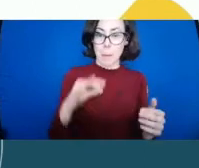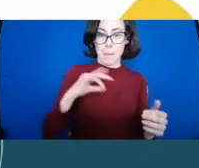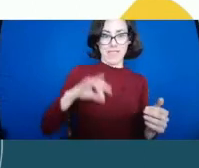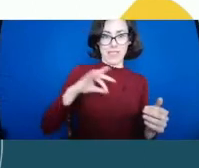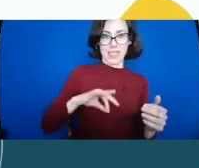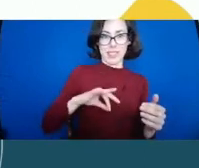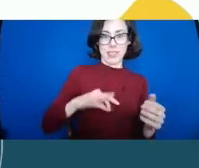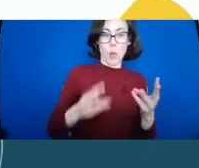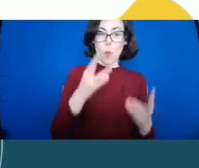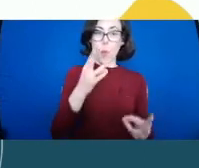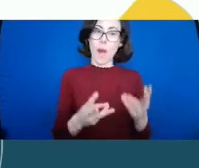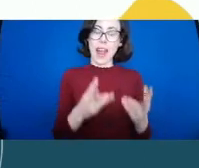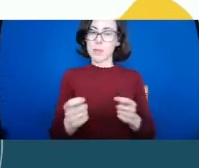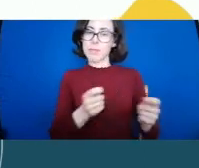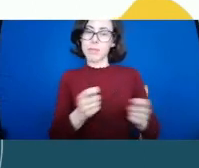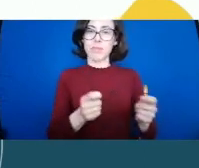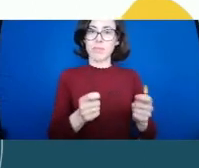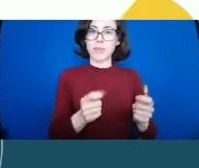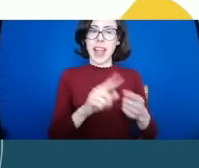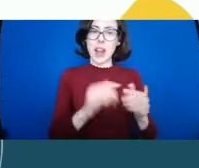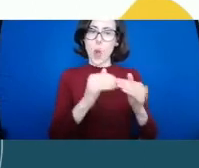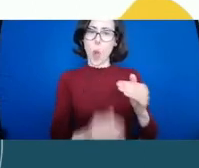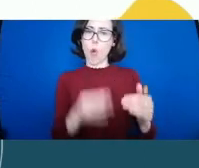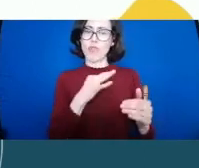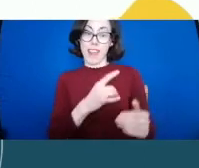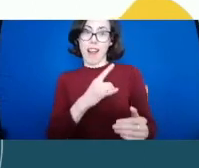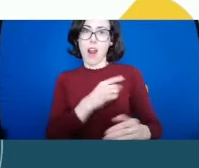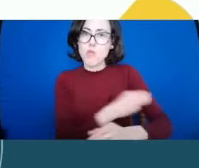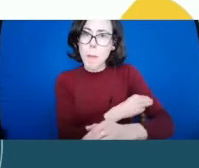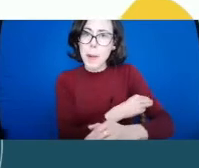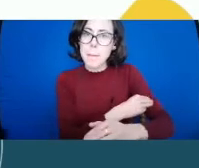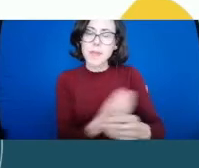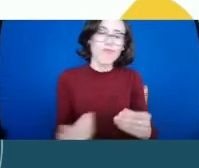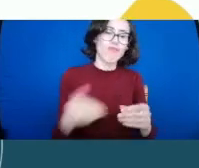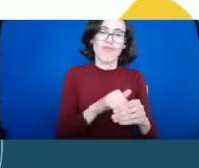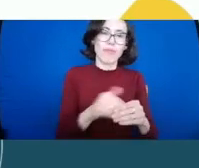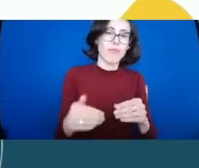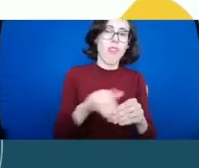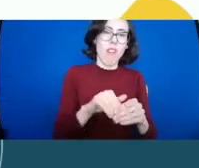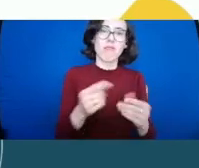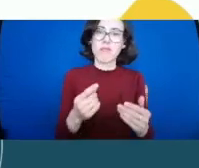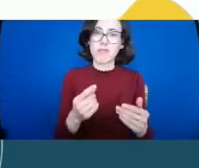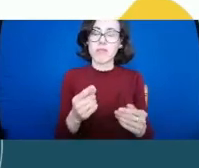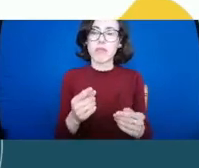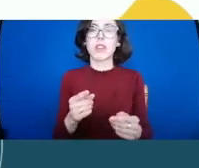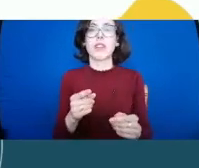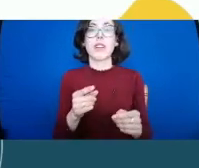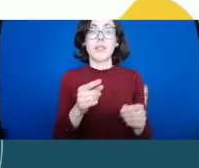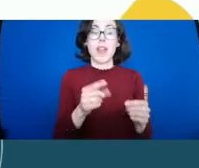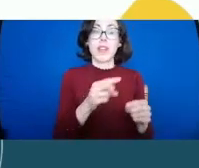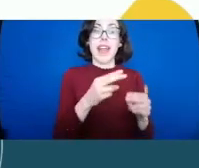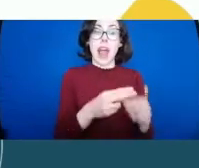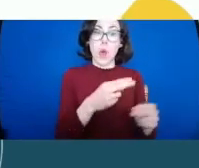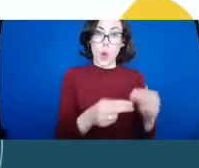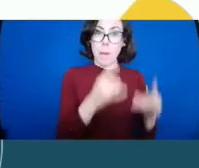management, a lower risk of cardiovascular disease, increased participation, et cetera, et cetera. Wellness is the actual set